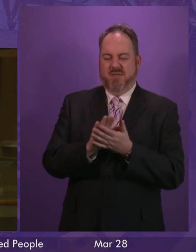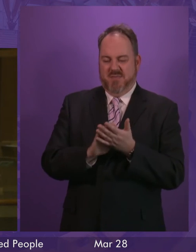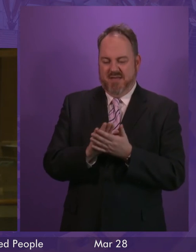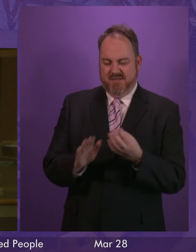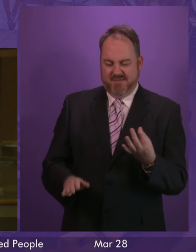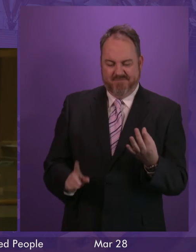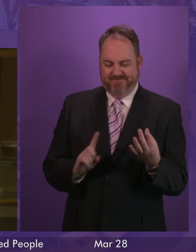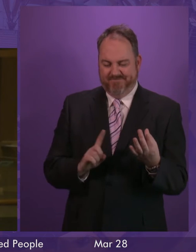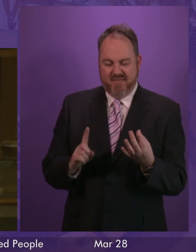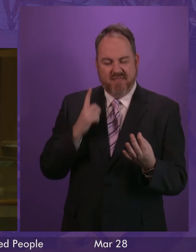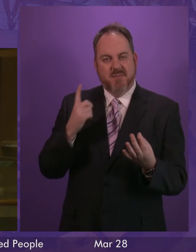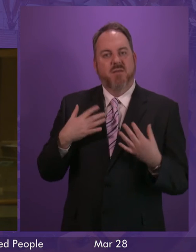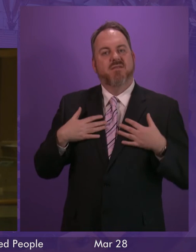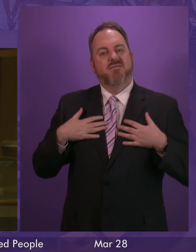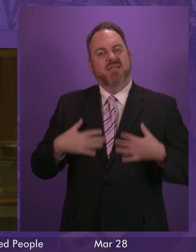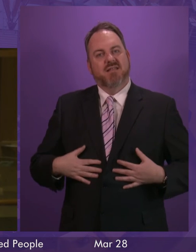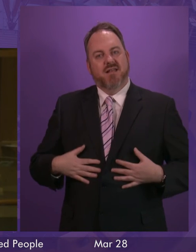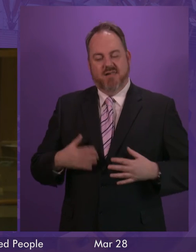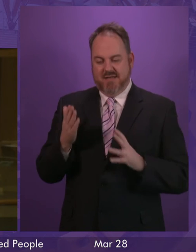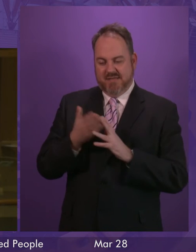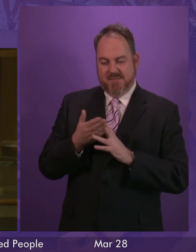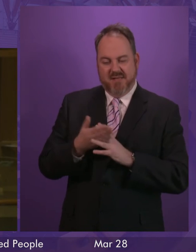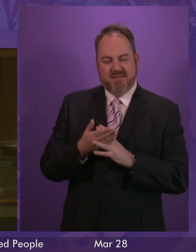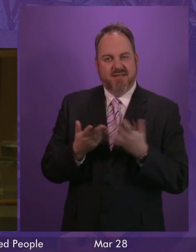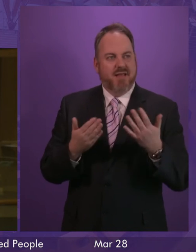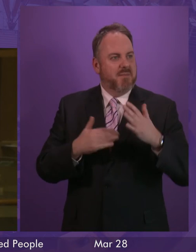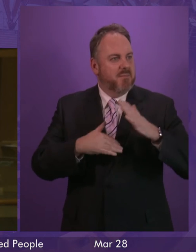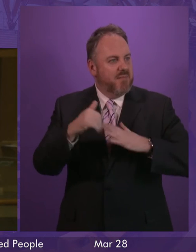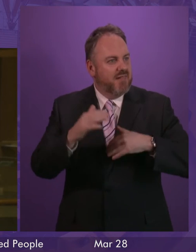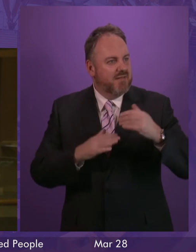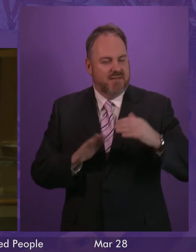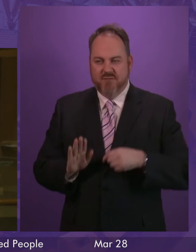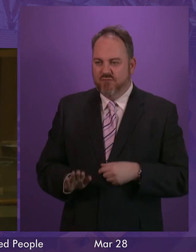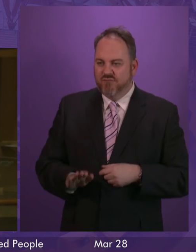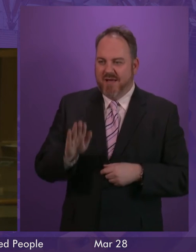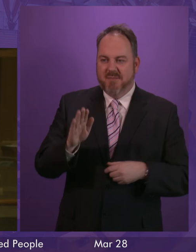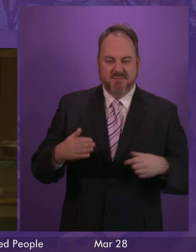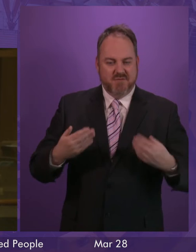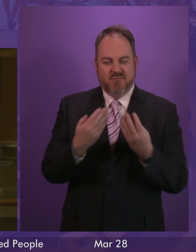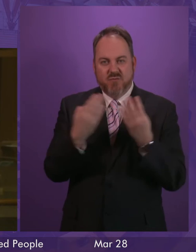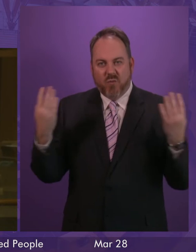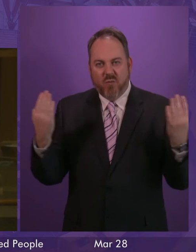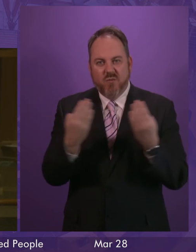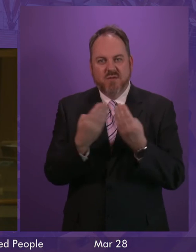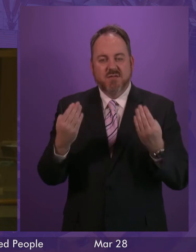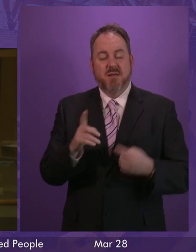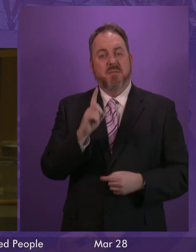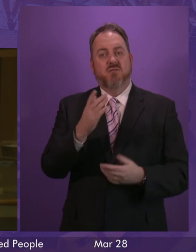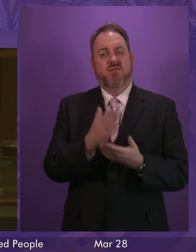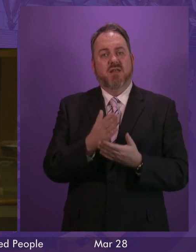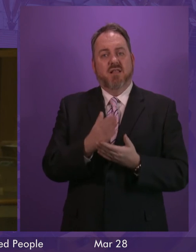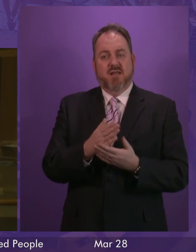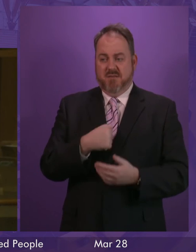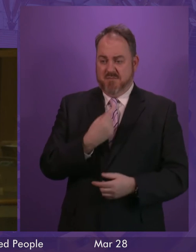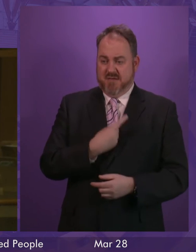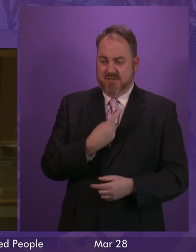in the physical sense and making buildings and opportunities more physically accessible, but coming at this from the perspective of a